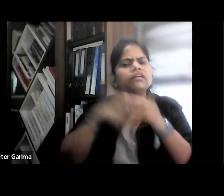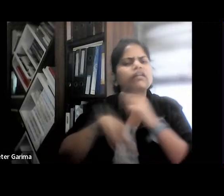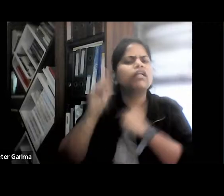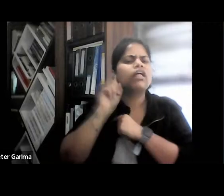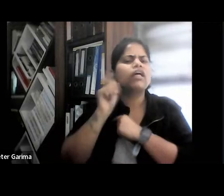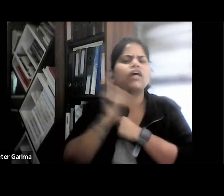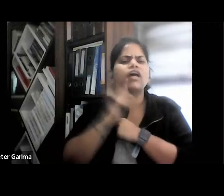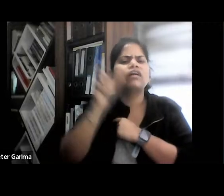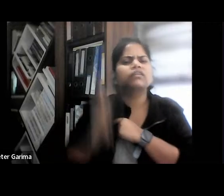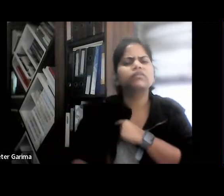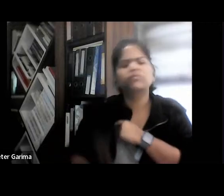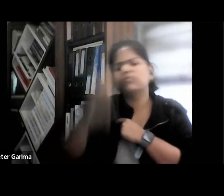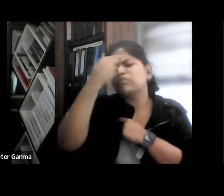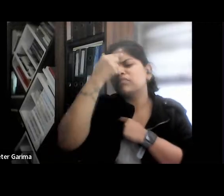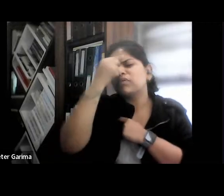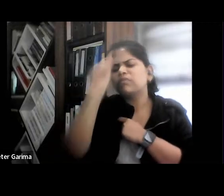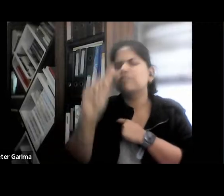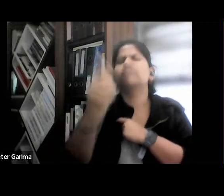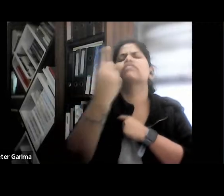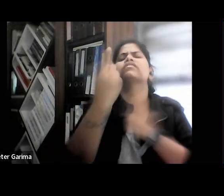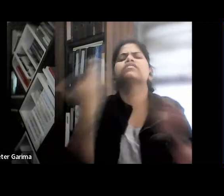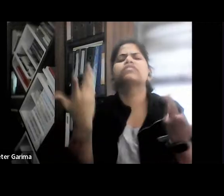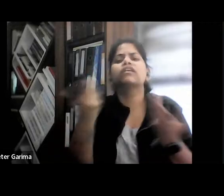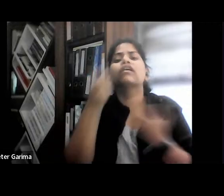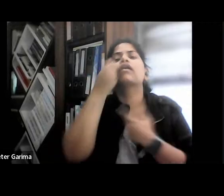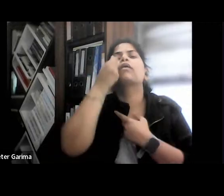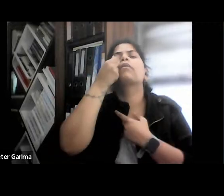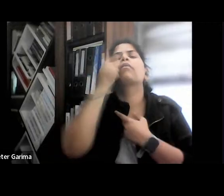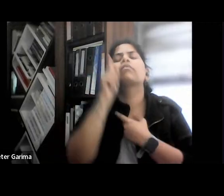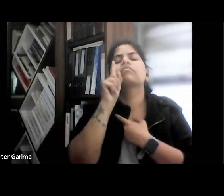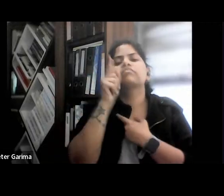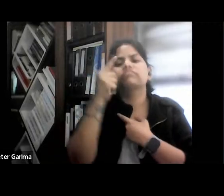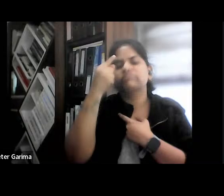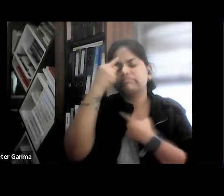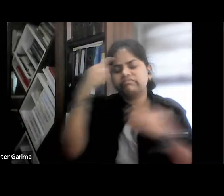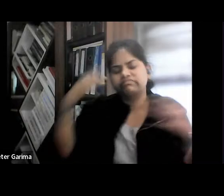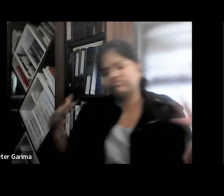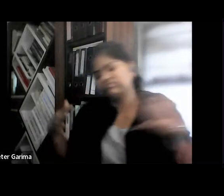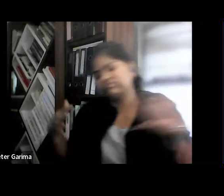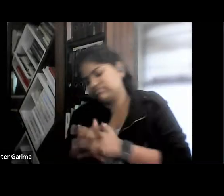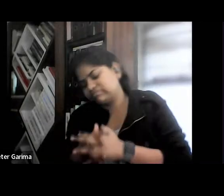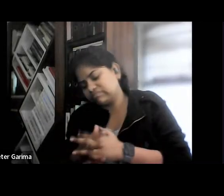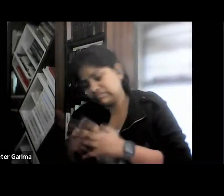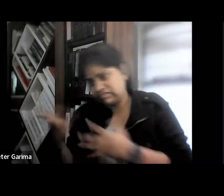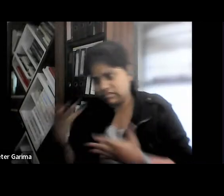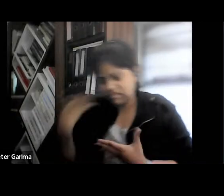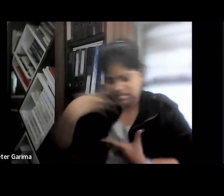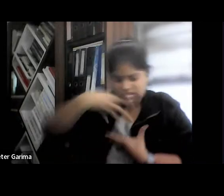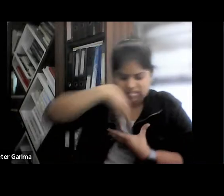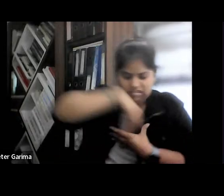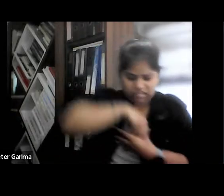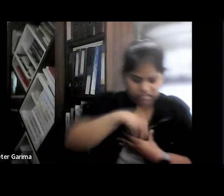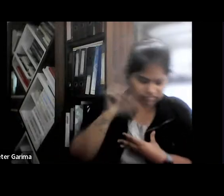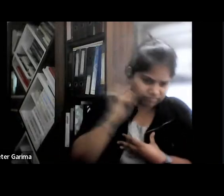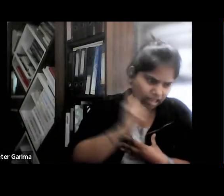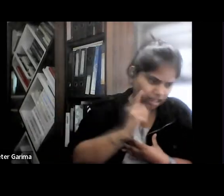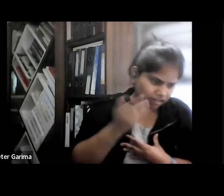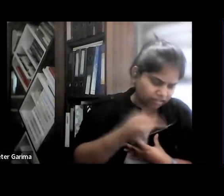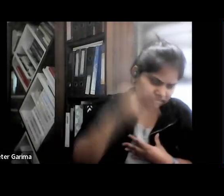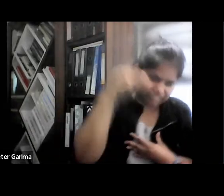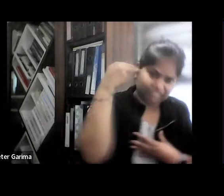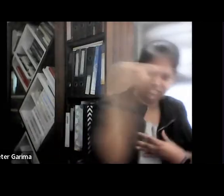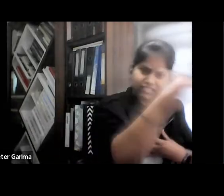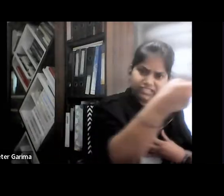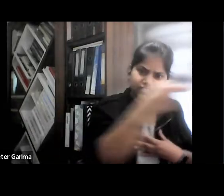for the trauma experienced by Madan once he realized he has acquired deafness is the stigma normatively associated with the